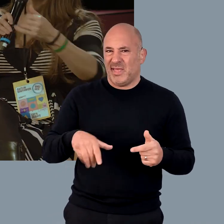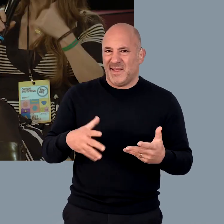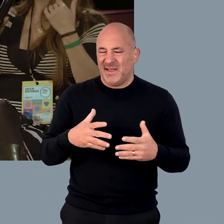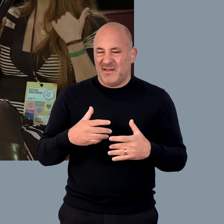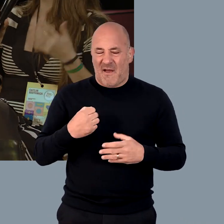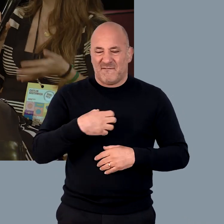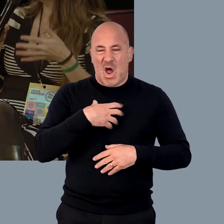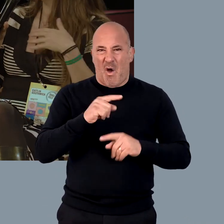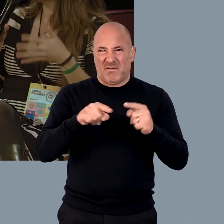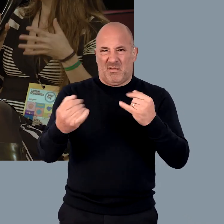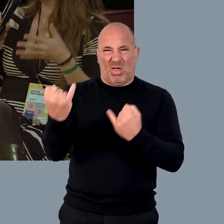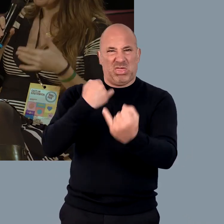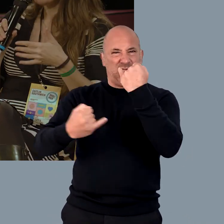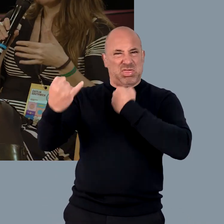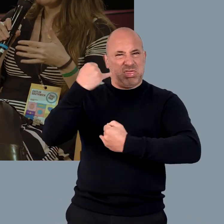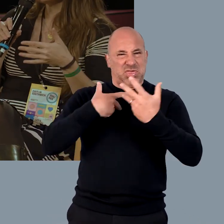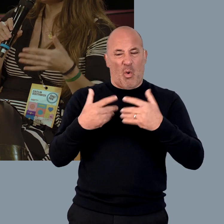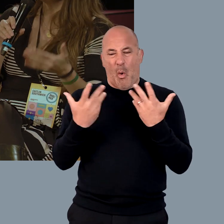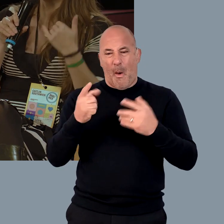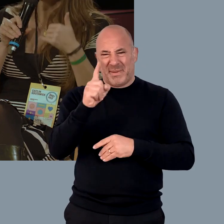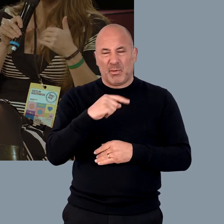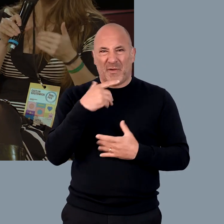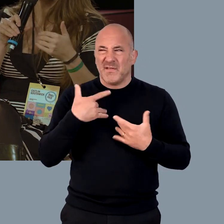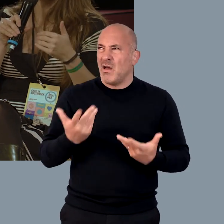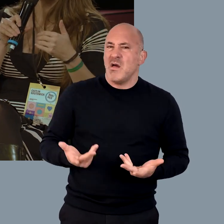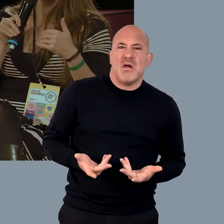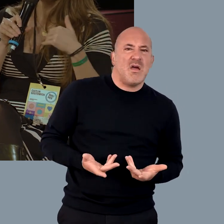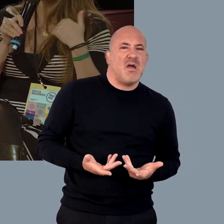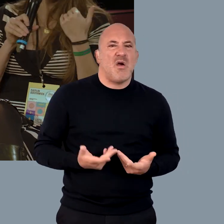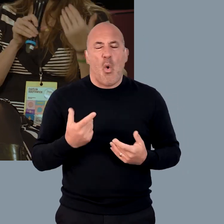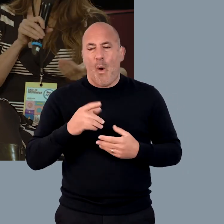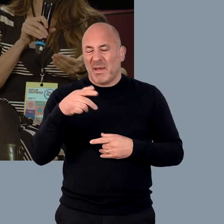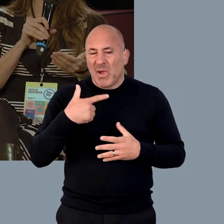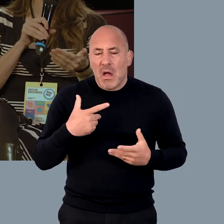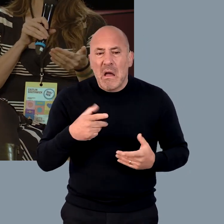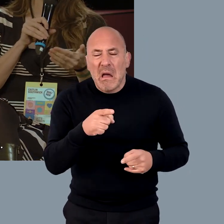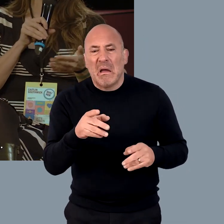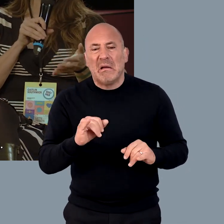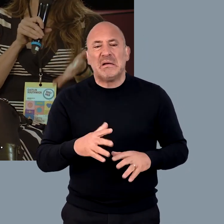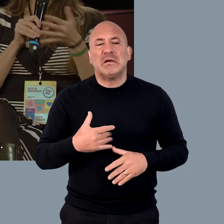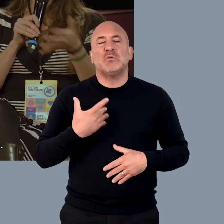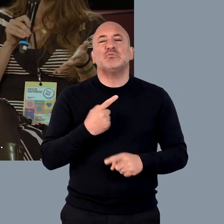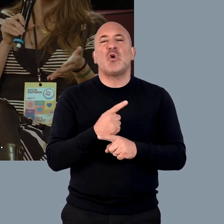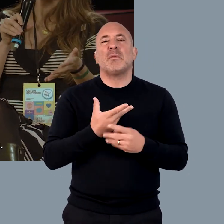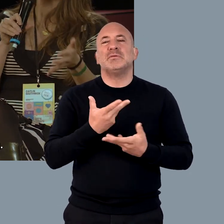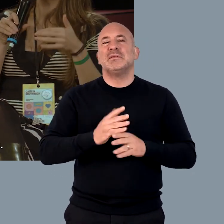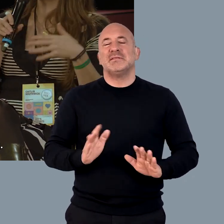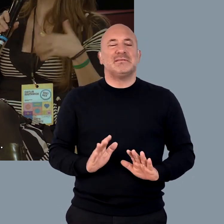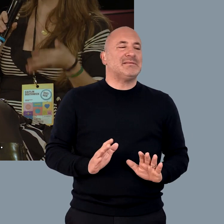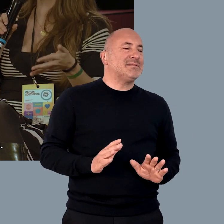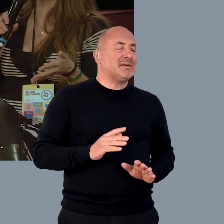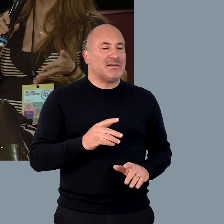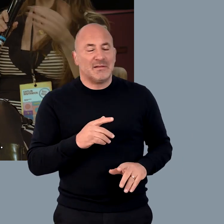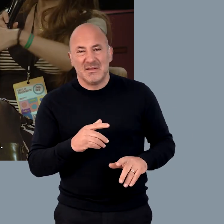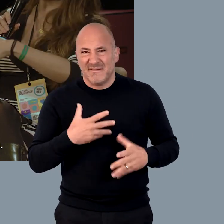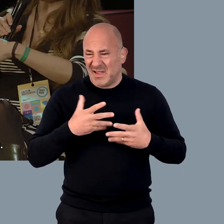another, there's this fear of negative backlash that will impede people or deter people from wanting